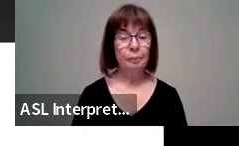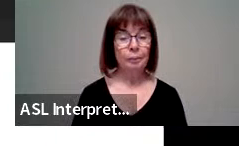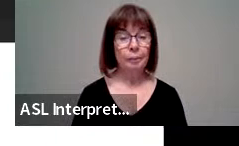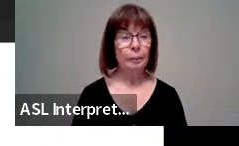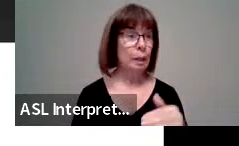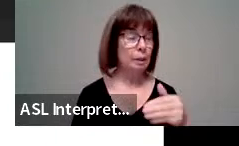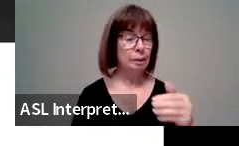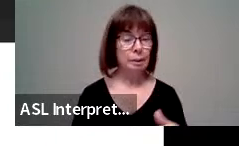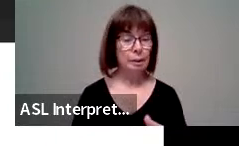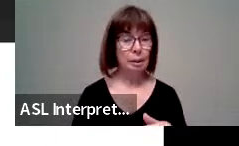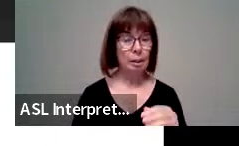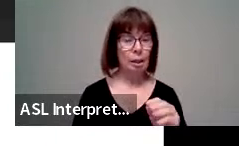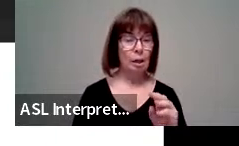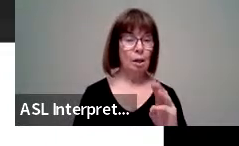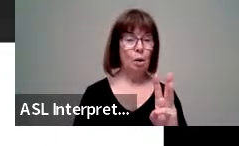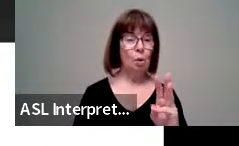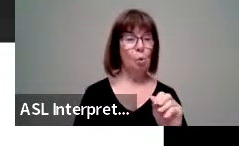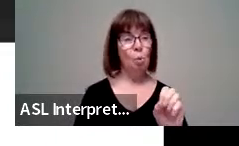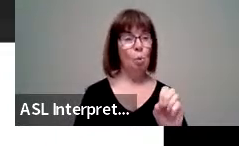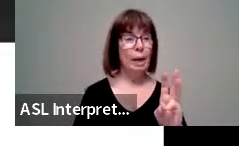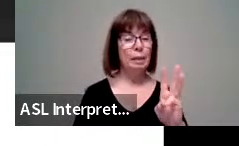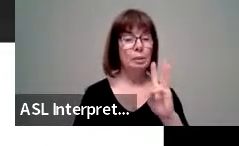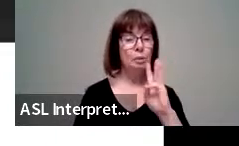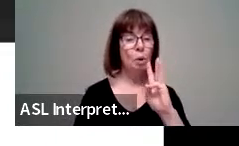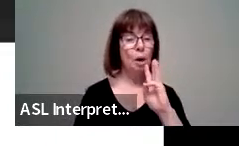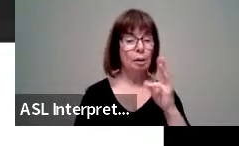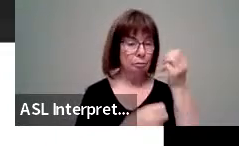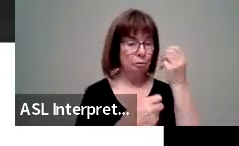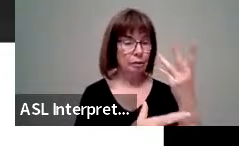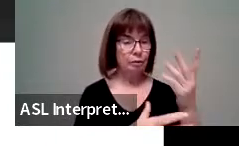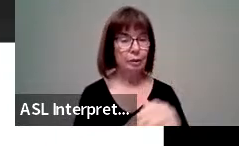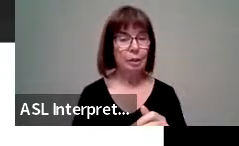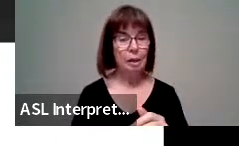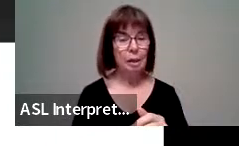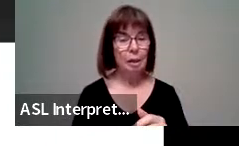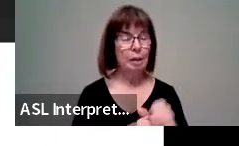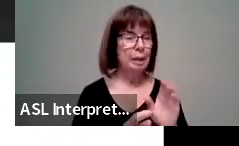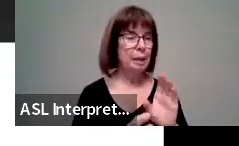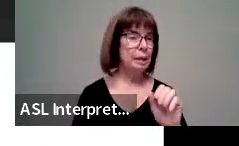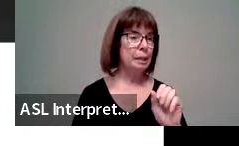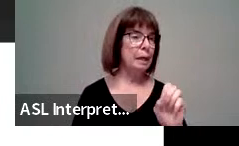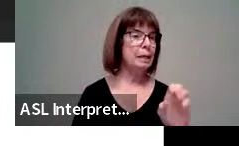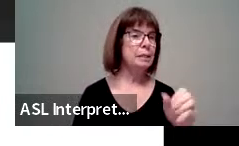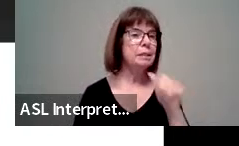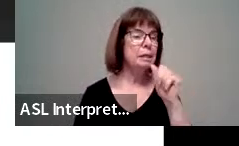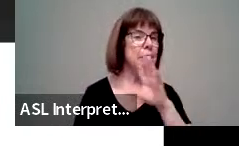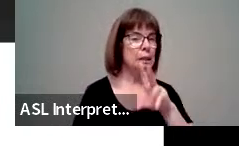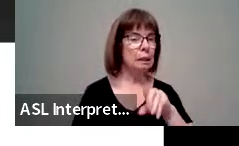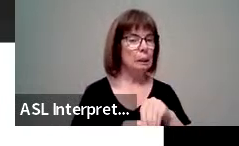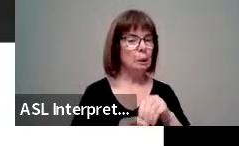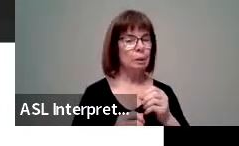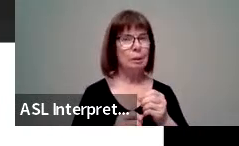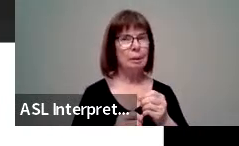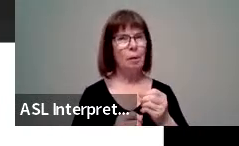So wastewater data, because our case reports don't capture, lots of infections,